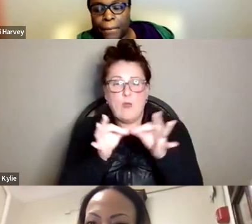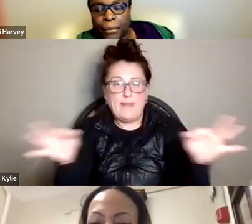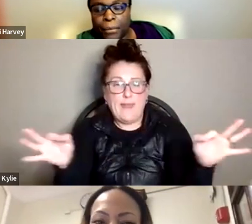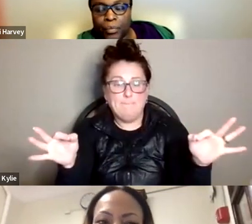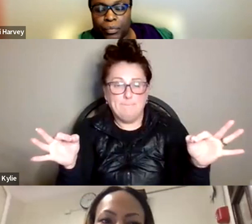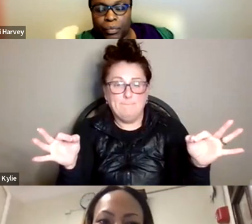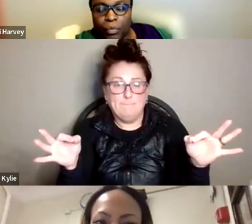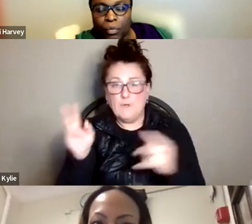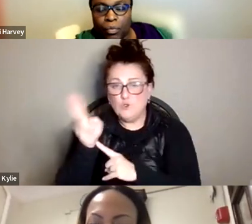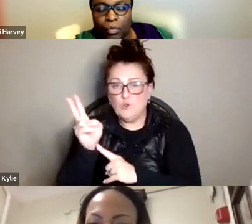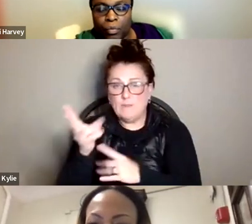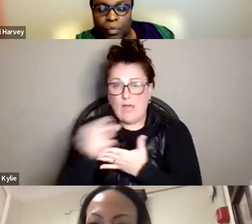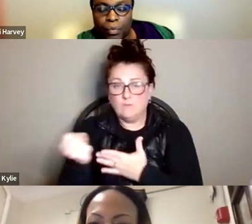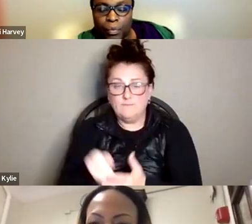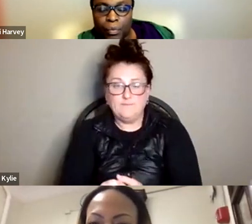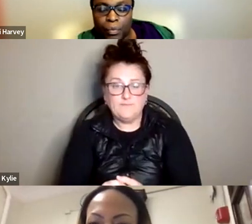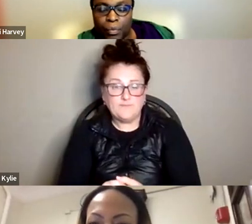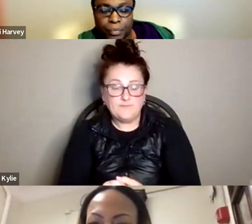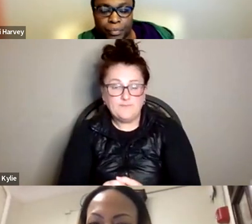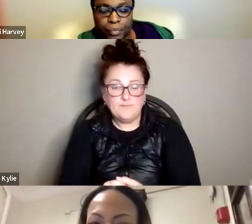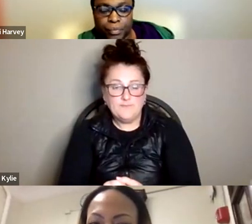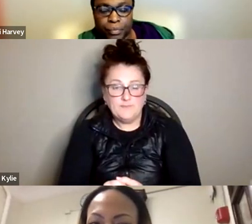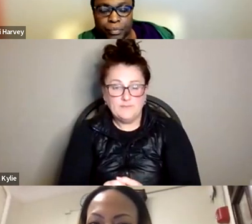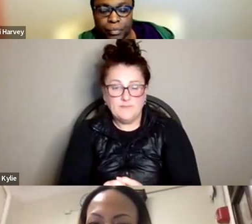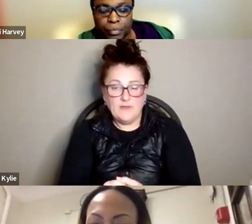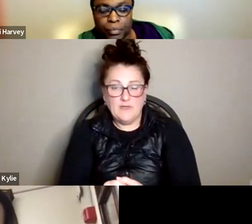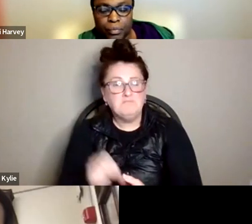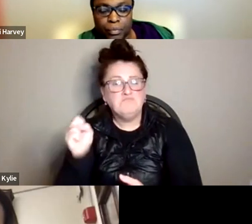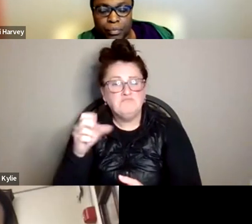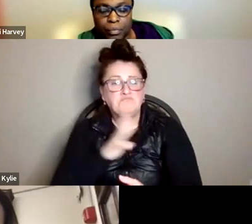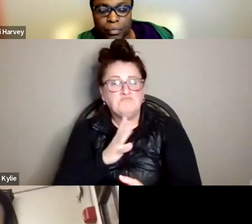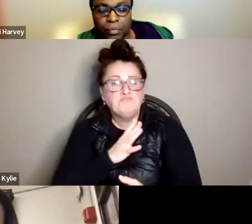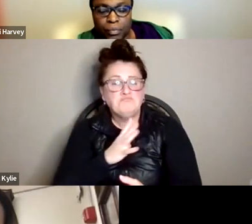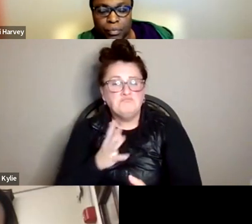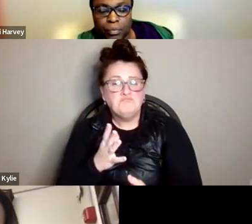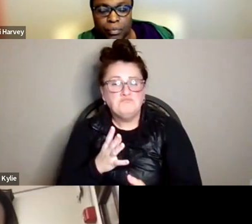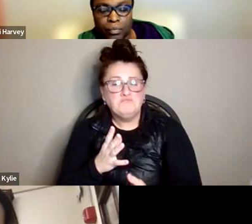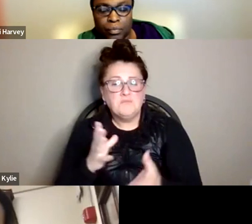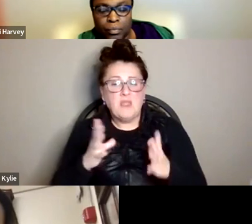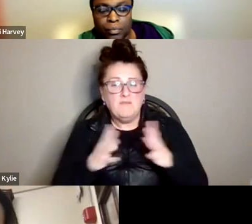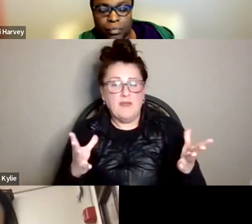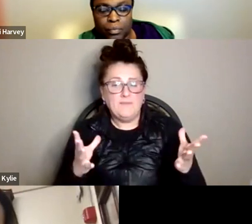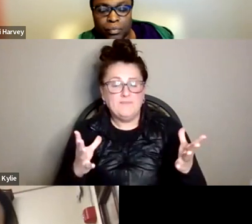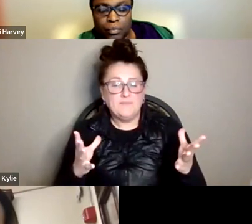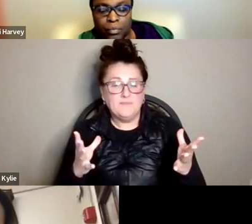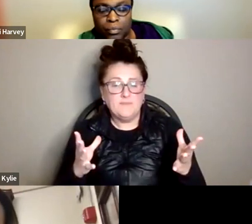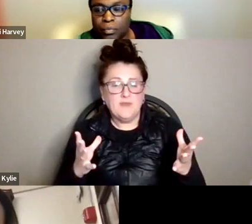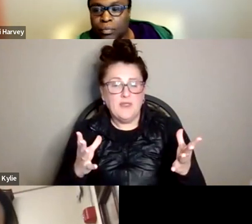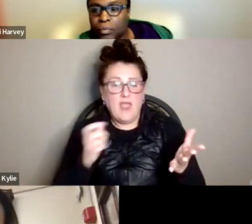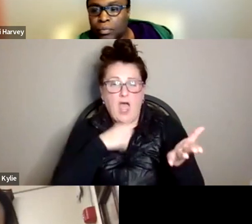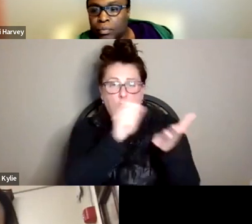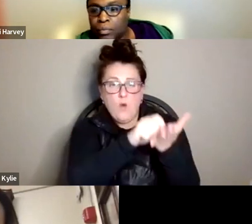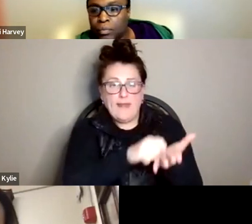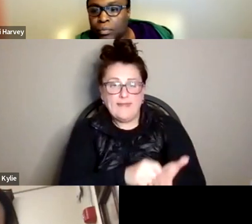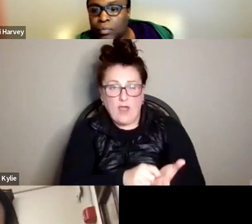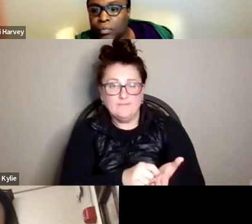your last comments, thank you, because your time is up. Sorry about that. All right, yeah, no problem. I mean, I'm fine right there, but I'll write everything down. But